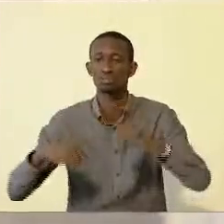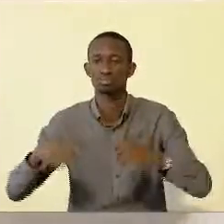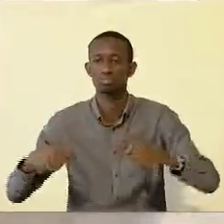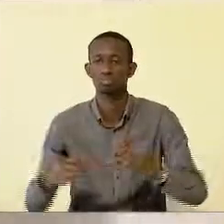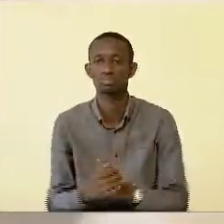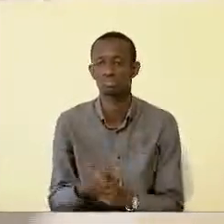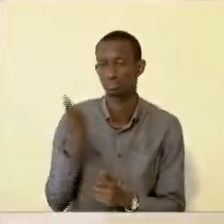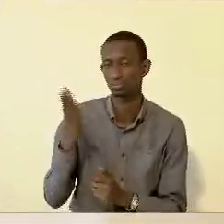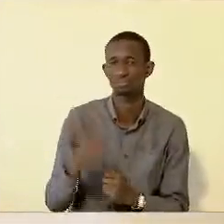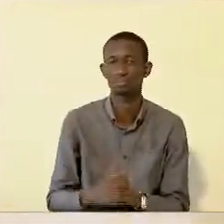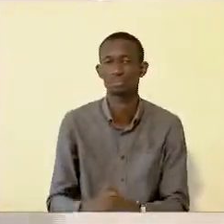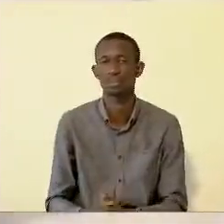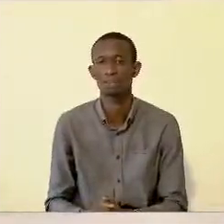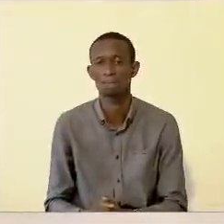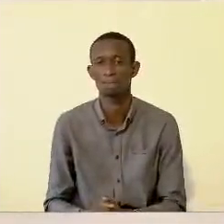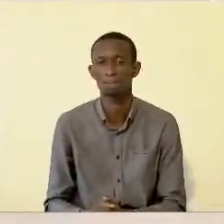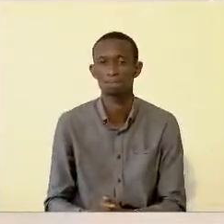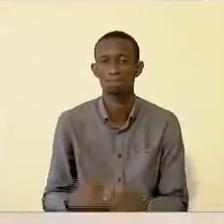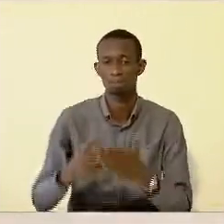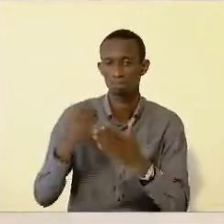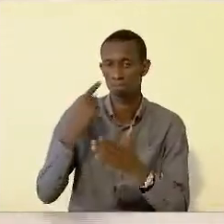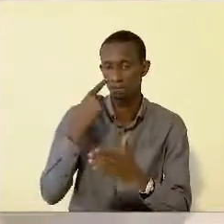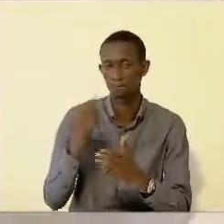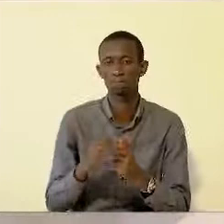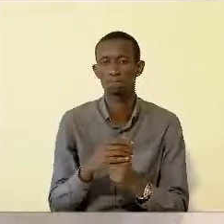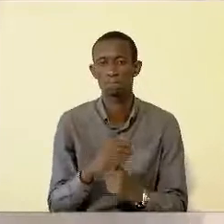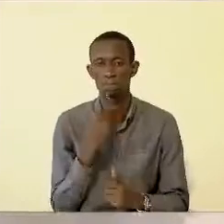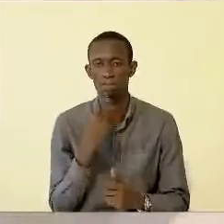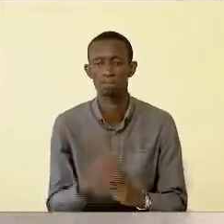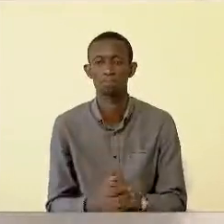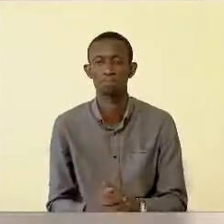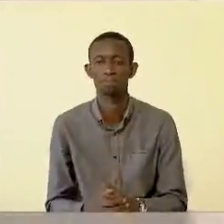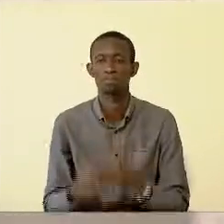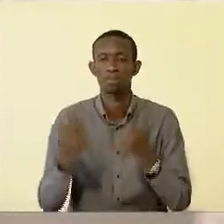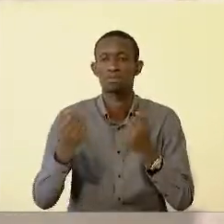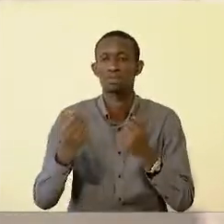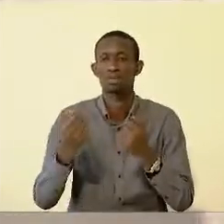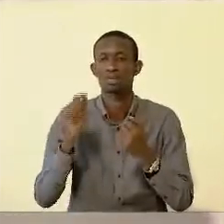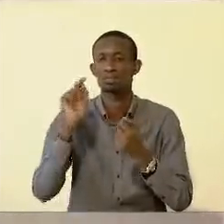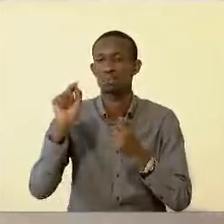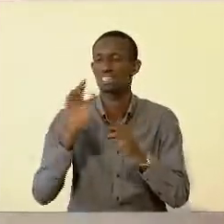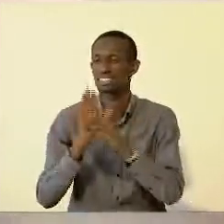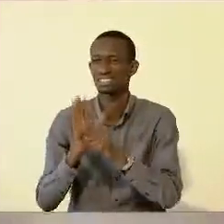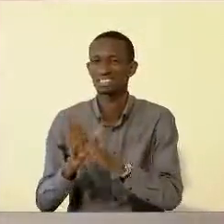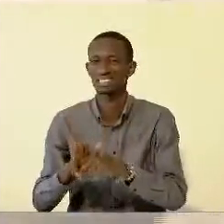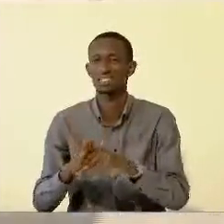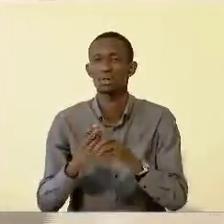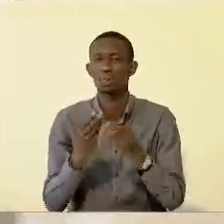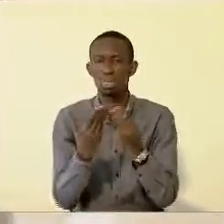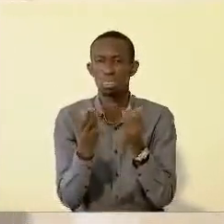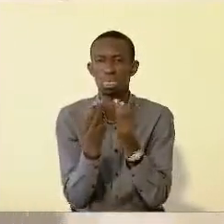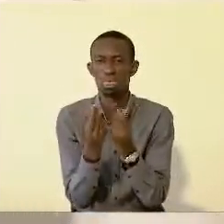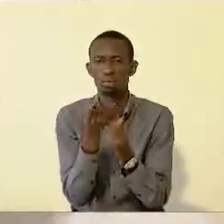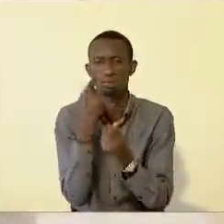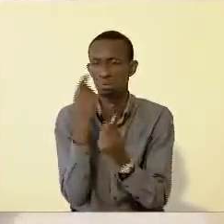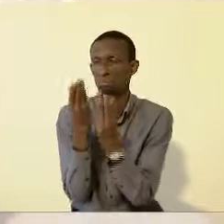elements. And as we said, they have low melting points. You can see that it has already